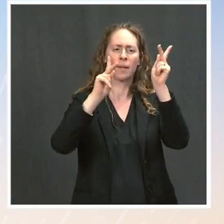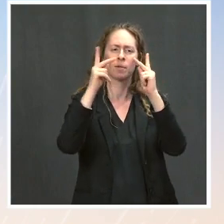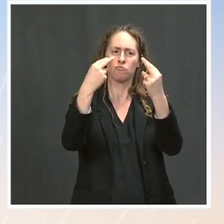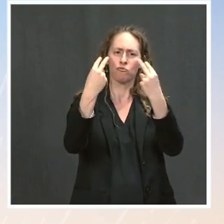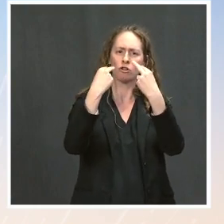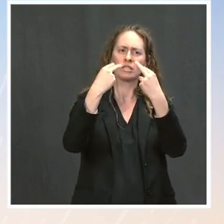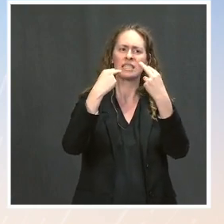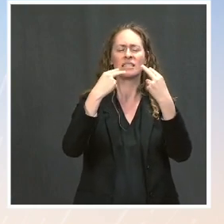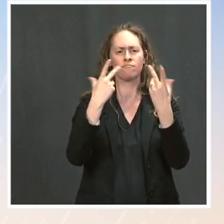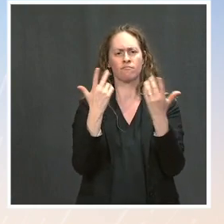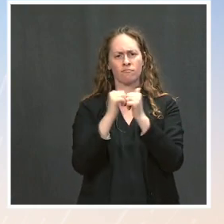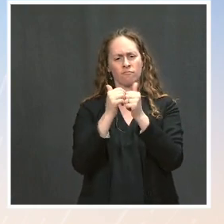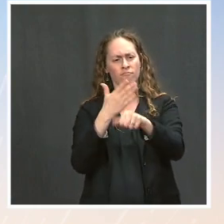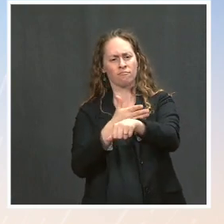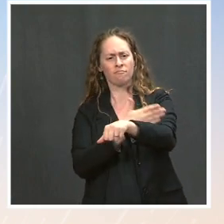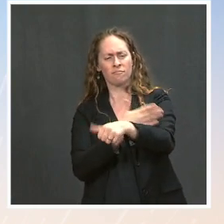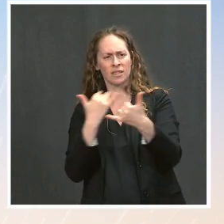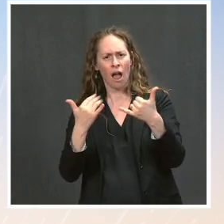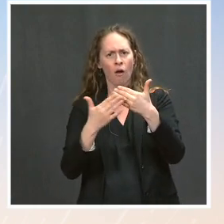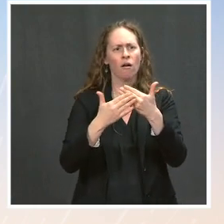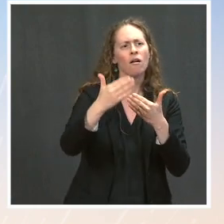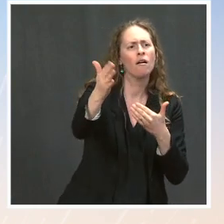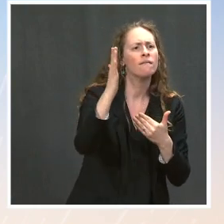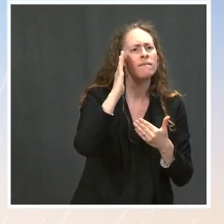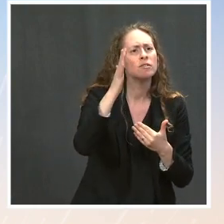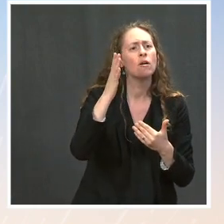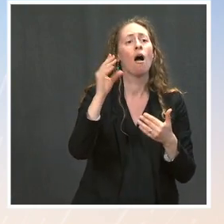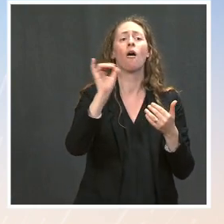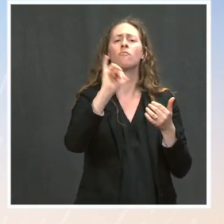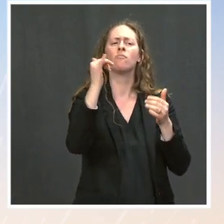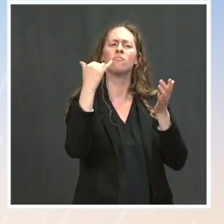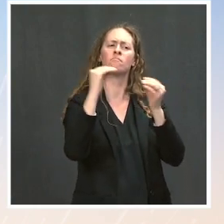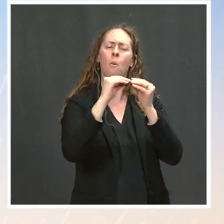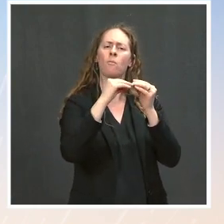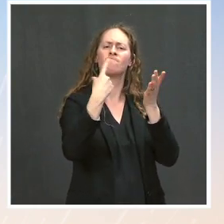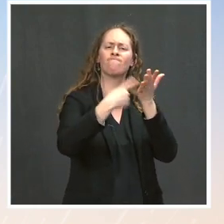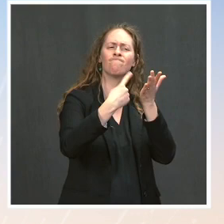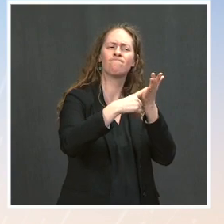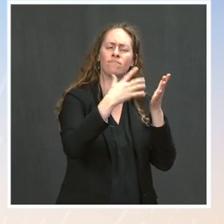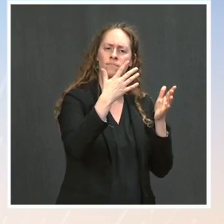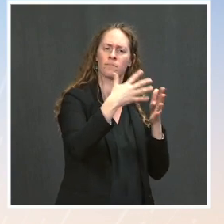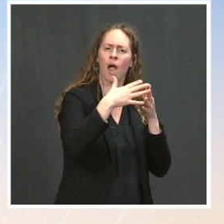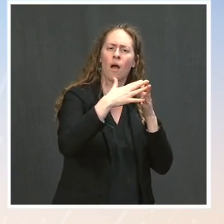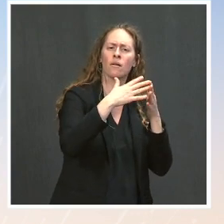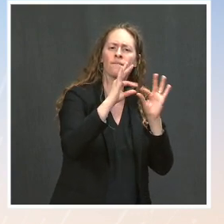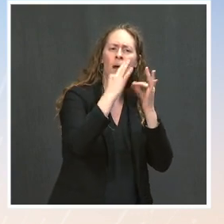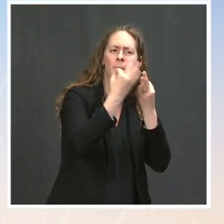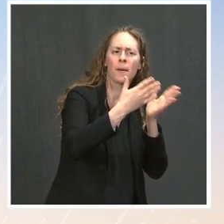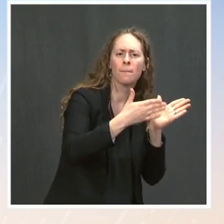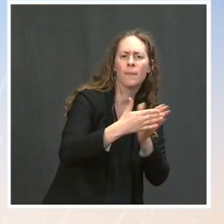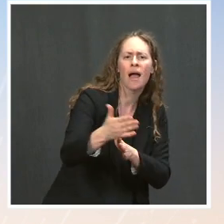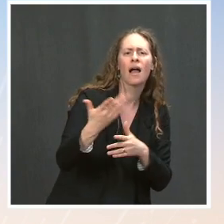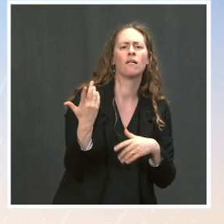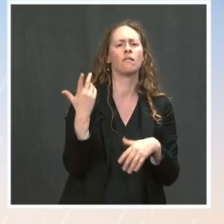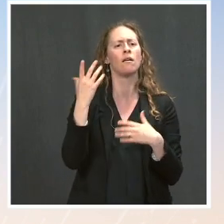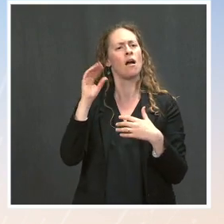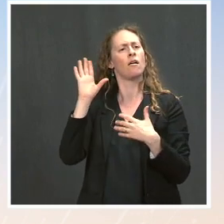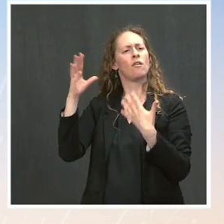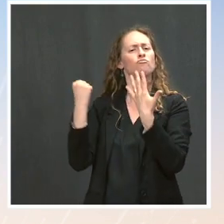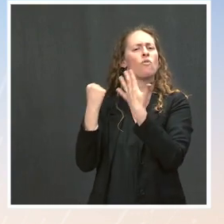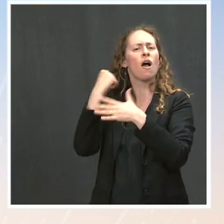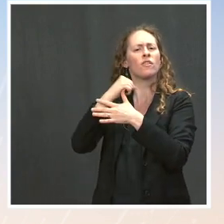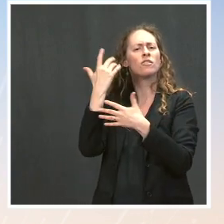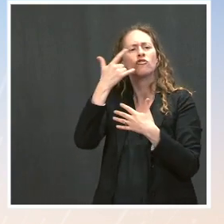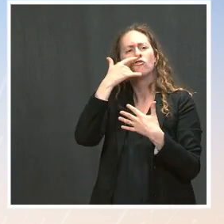ahead, his new proposals for an American Families Plan, and some of the priorities that remain central to his presidency, and that